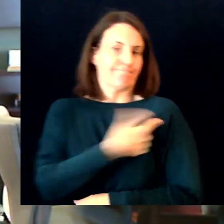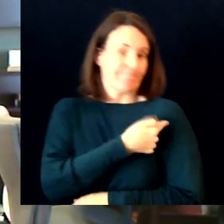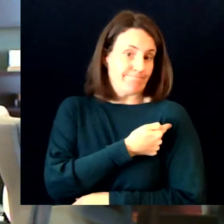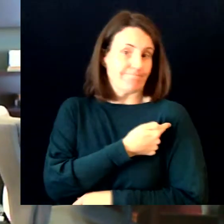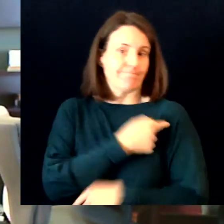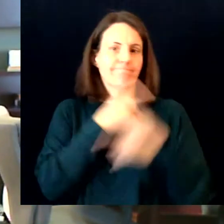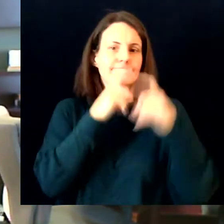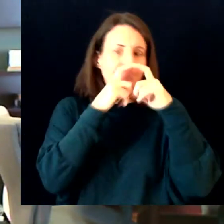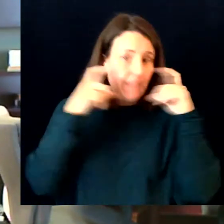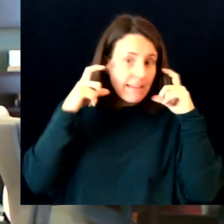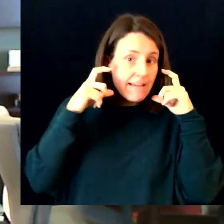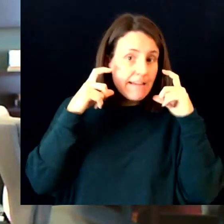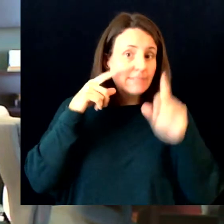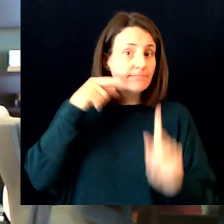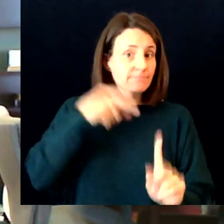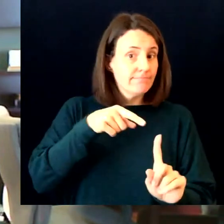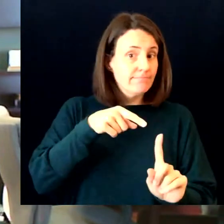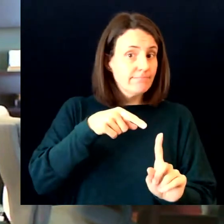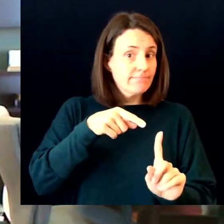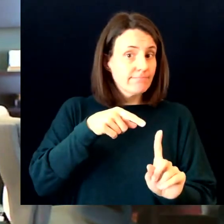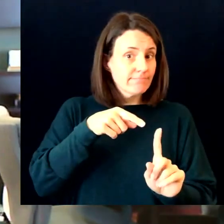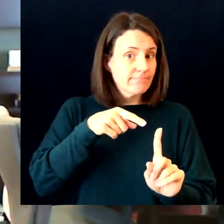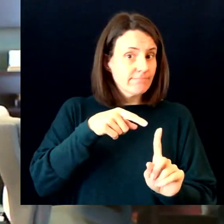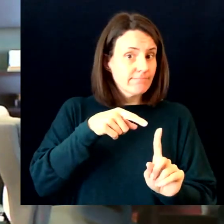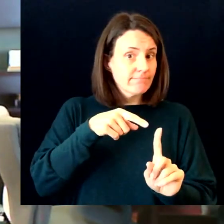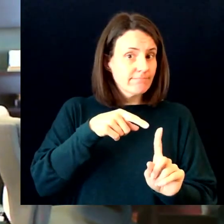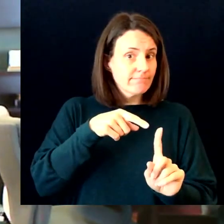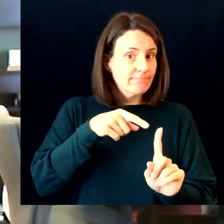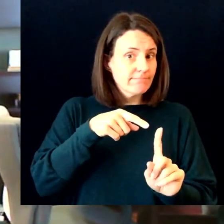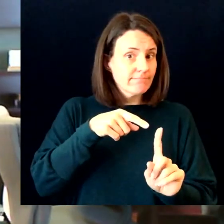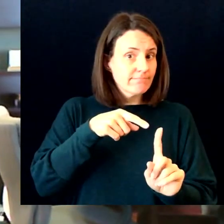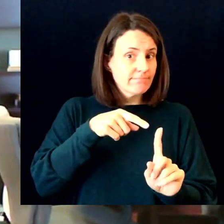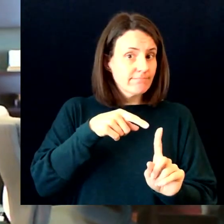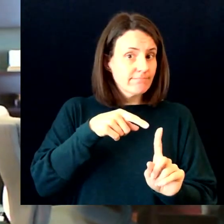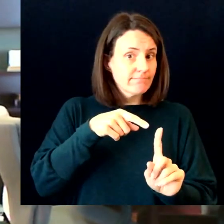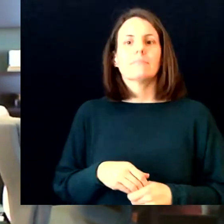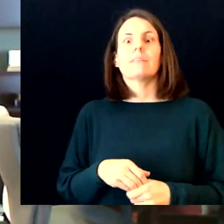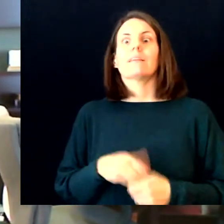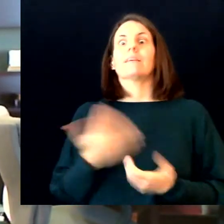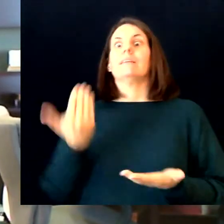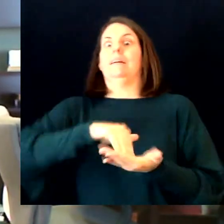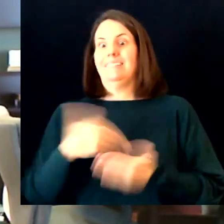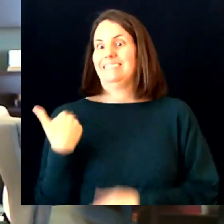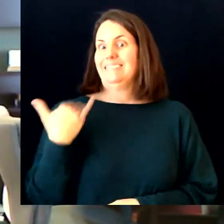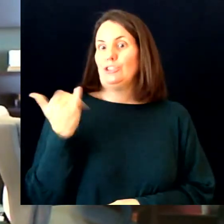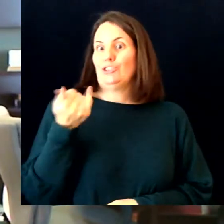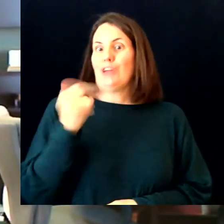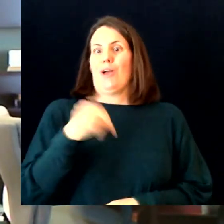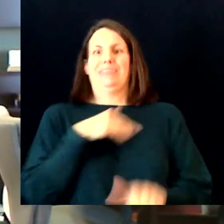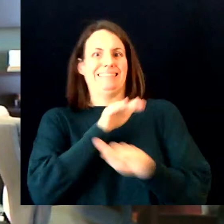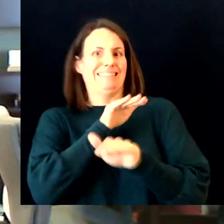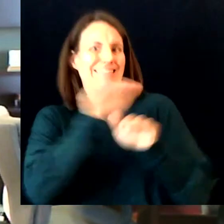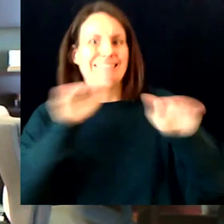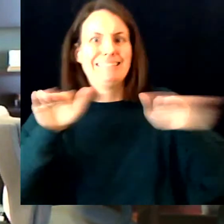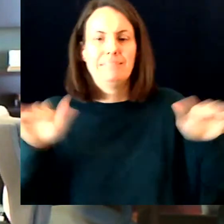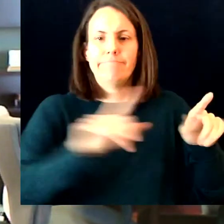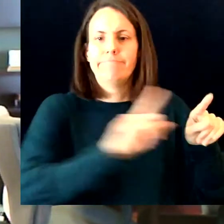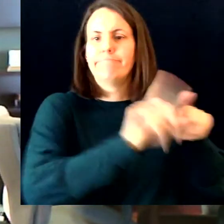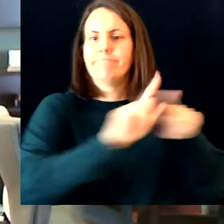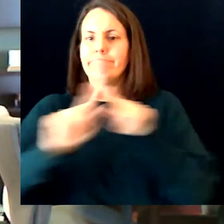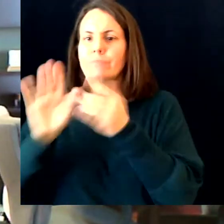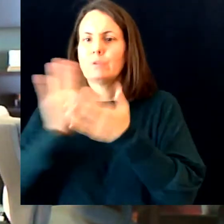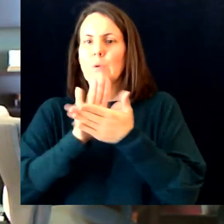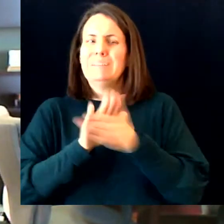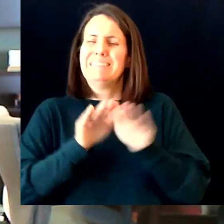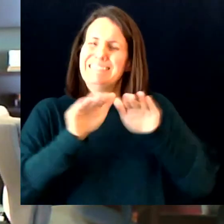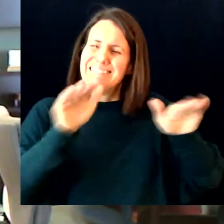all school administrators encouraging them to adopt the safest practices that we know work to help keep kids safe and in school.